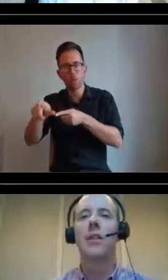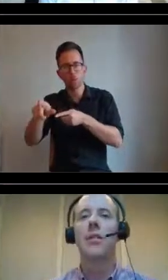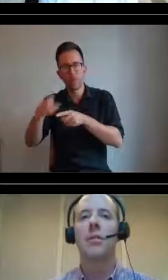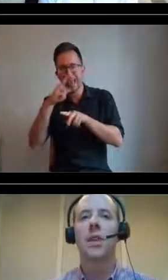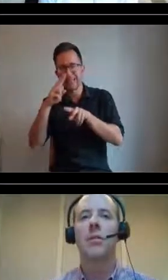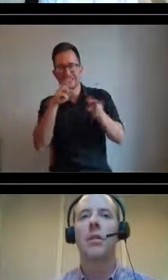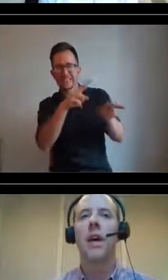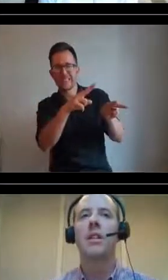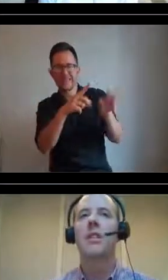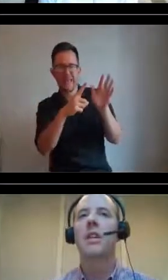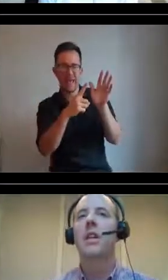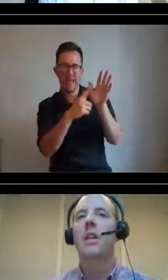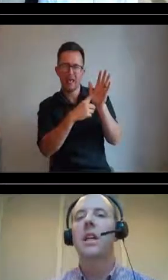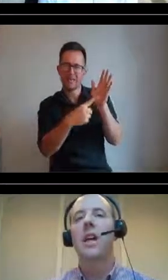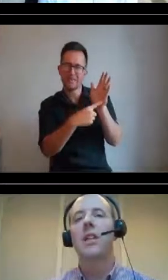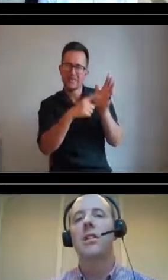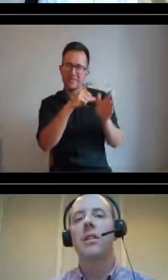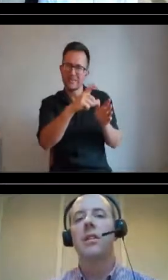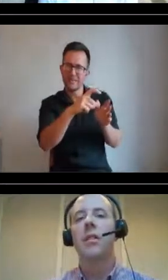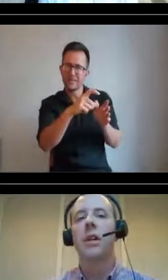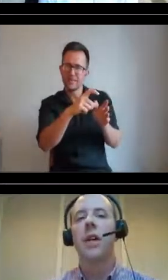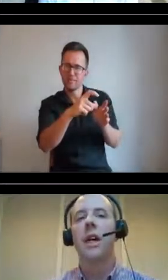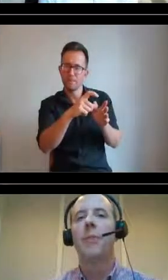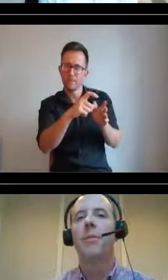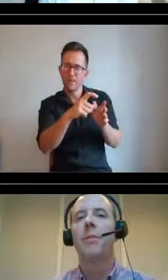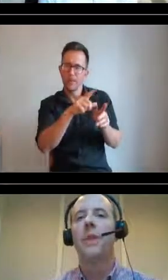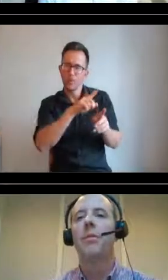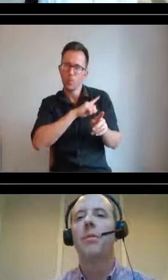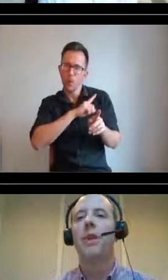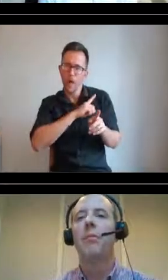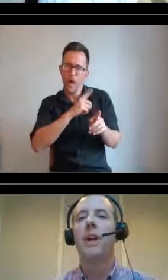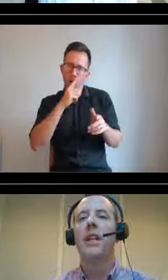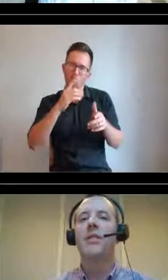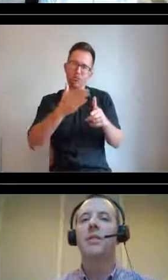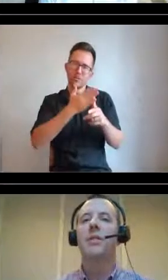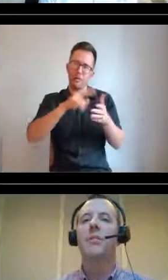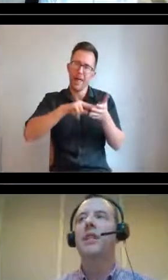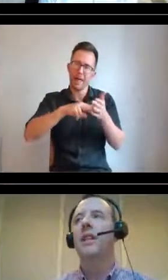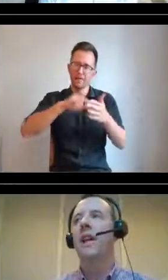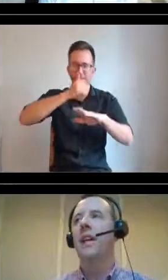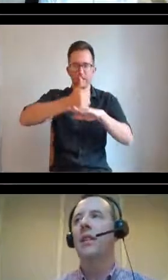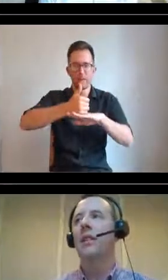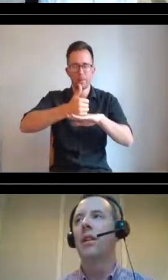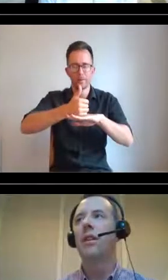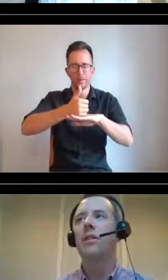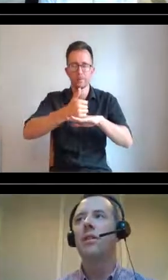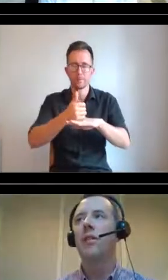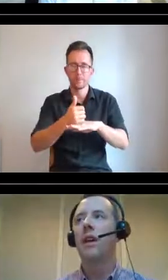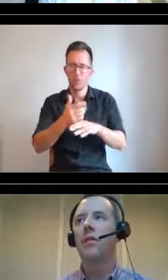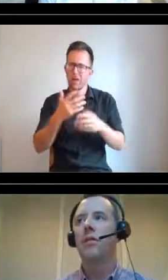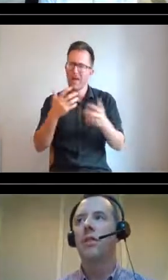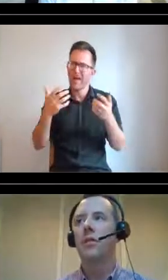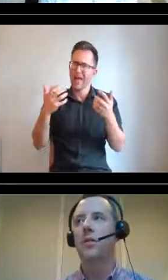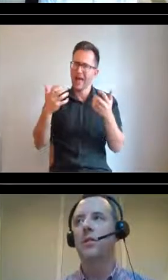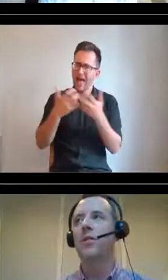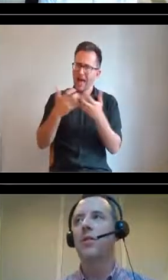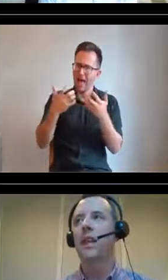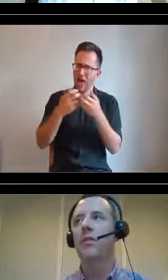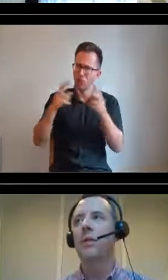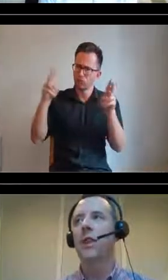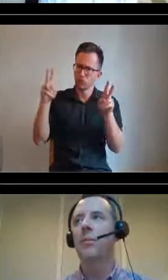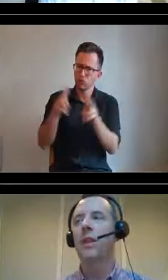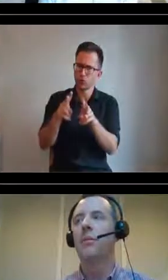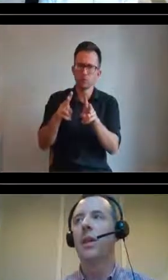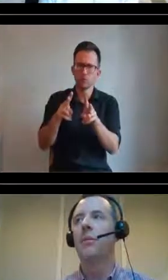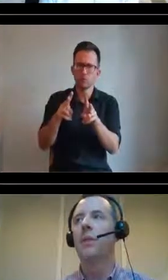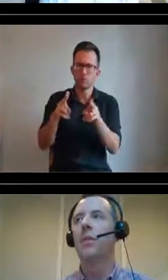looking southwest. And so we're planning to mitigate the loss of that sort of visual